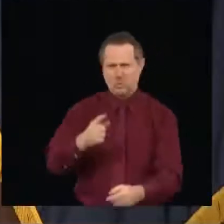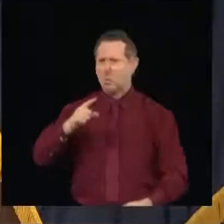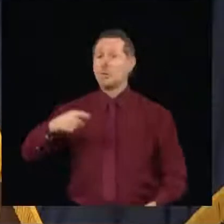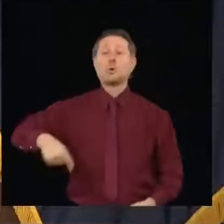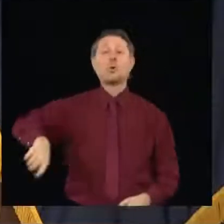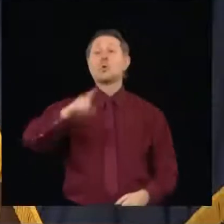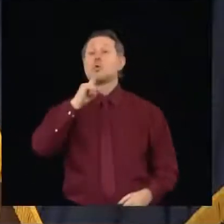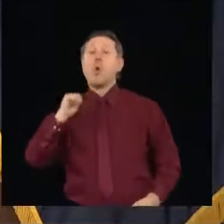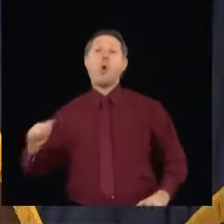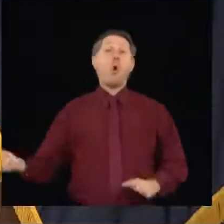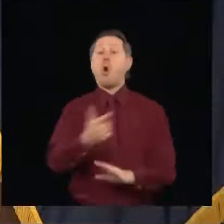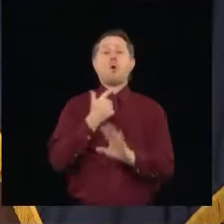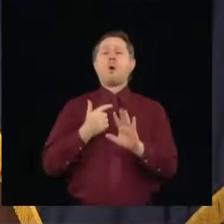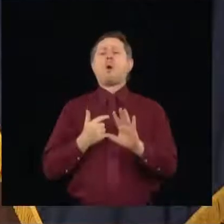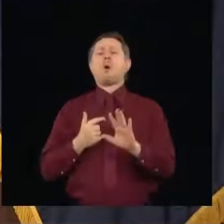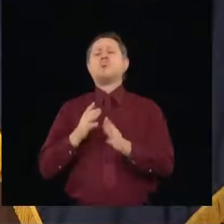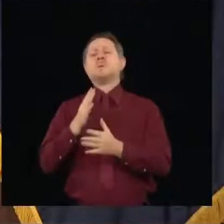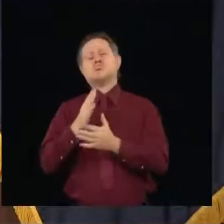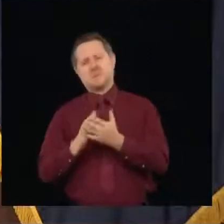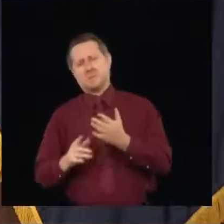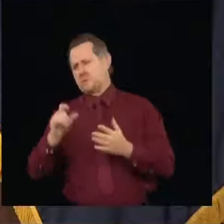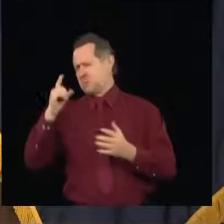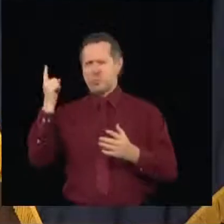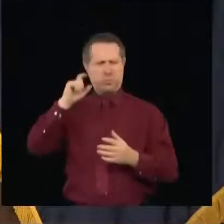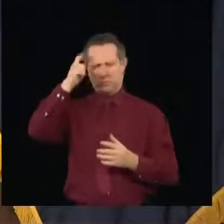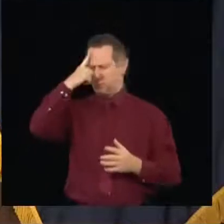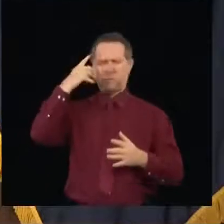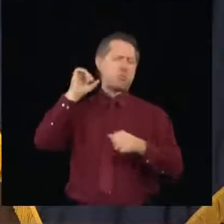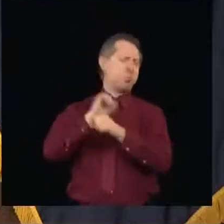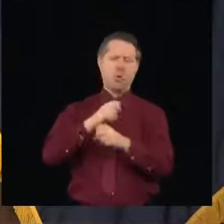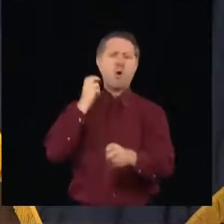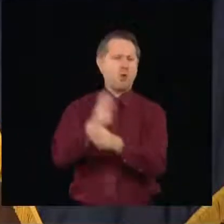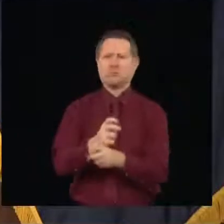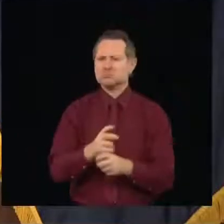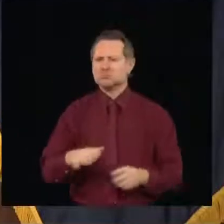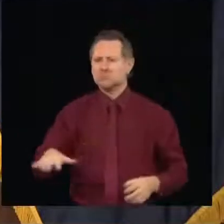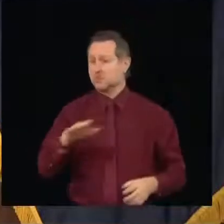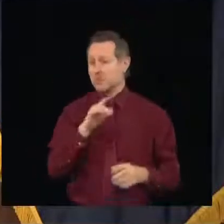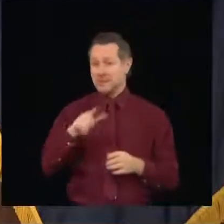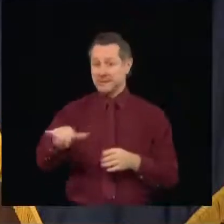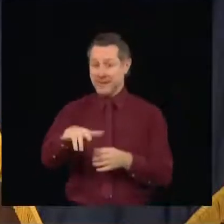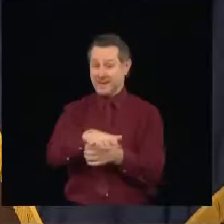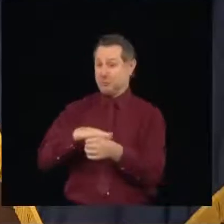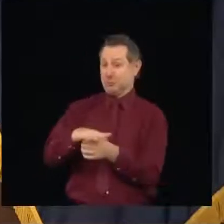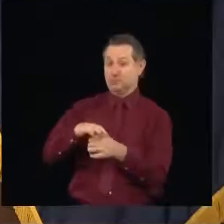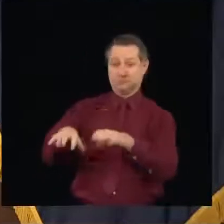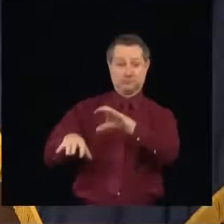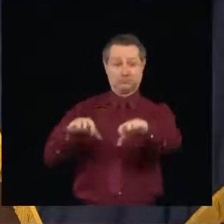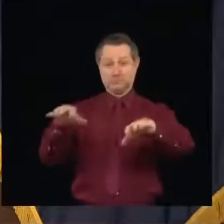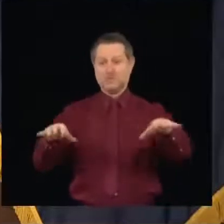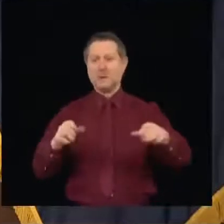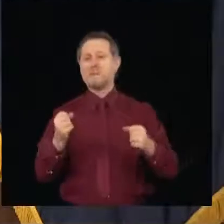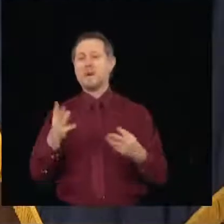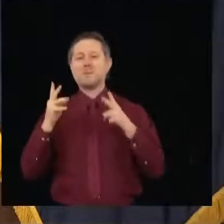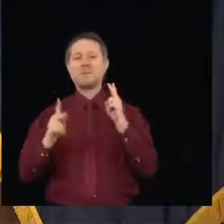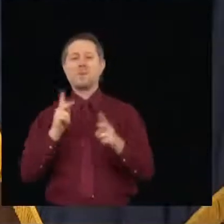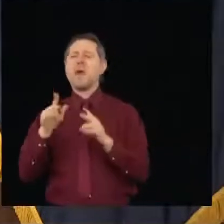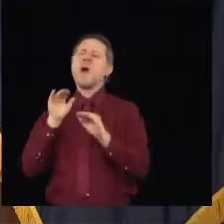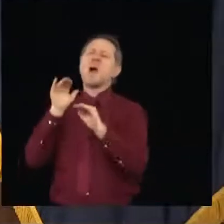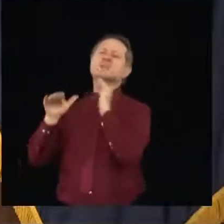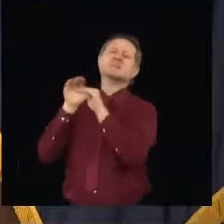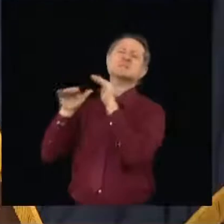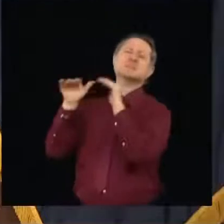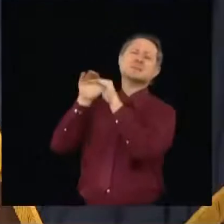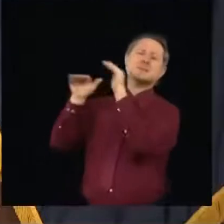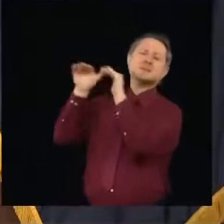working harder than they've worked in a long time, right? Because if you're in a district, you're getting constant calls of people who